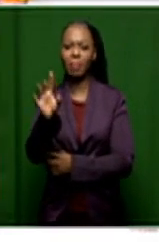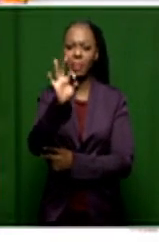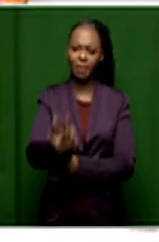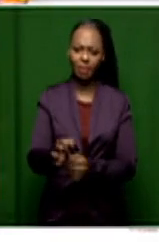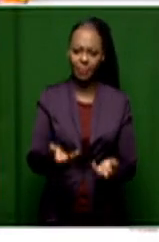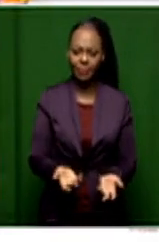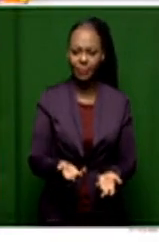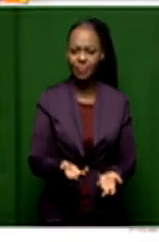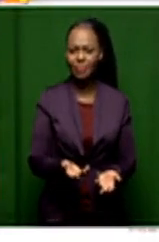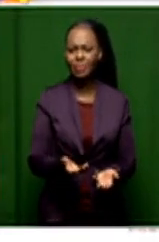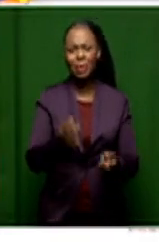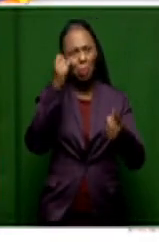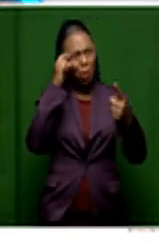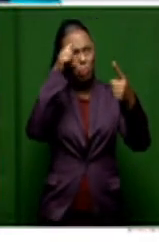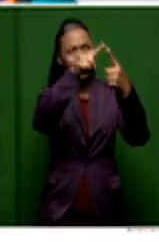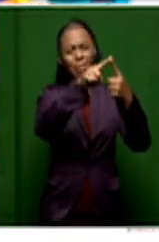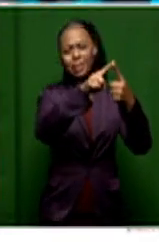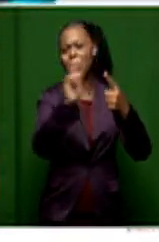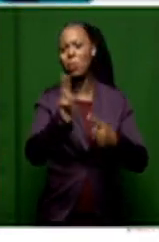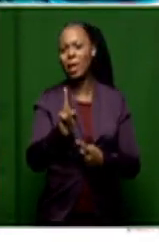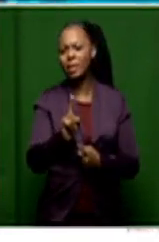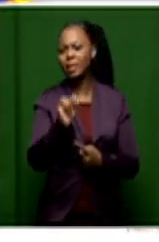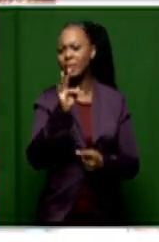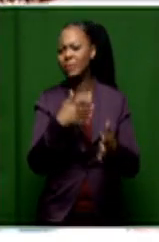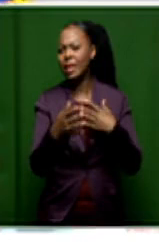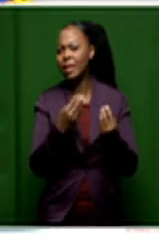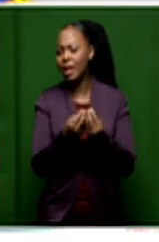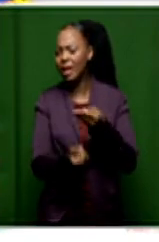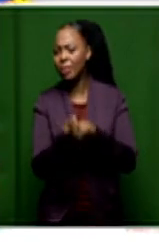30.1%. What's there to be optimistic about at the moment, if anything at all?